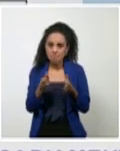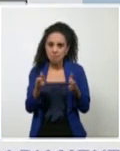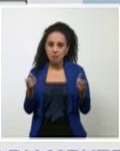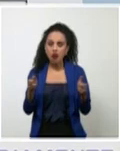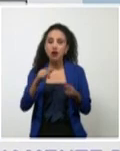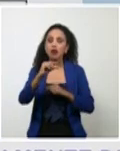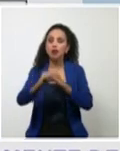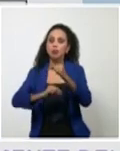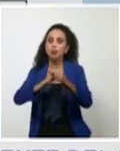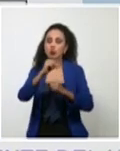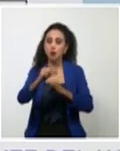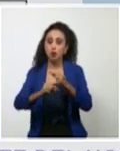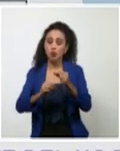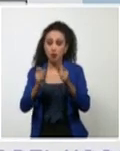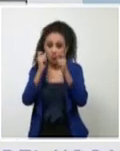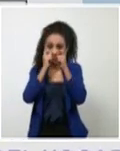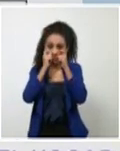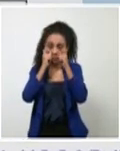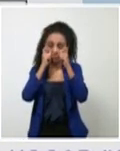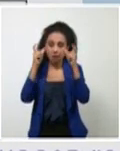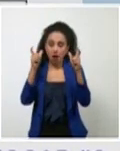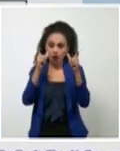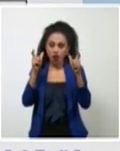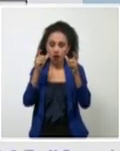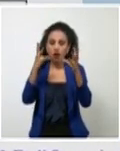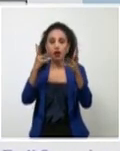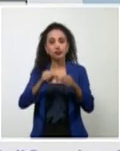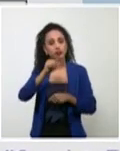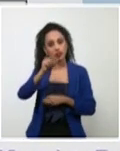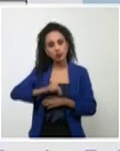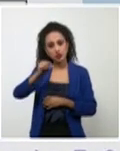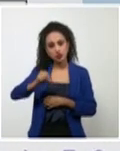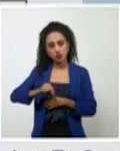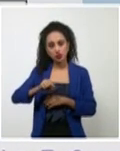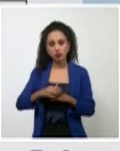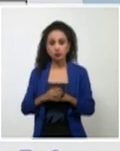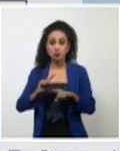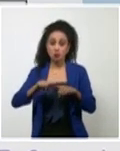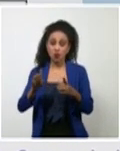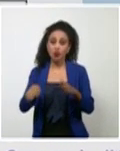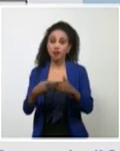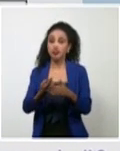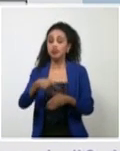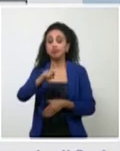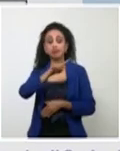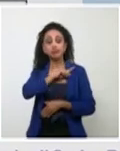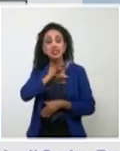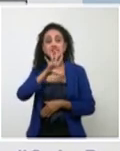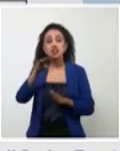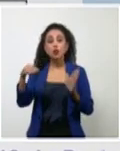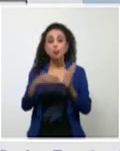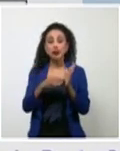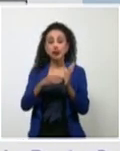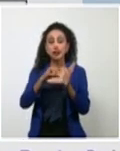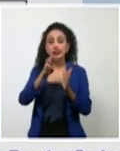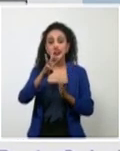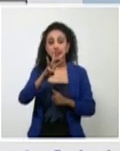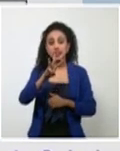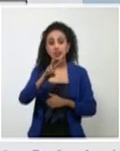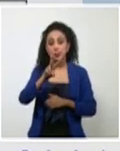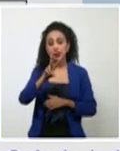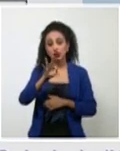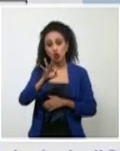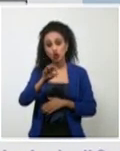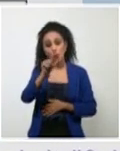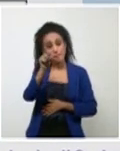of cases is not decreasing, and the figures are very alarming. Yesterday,